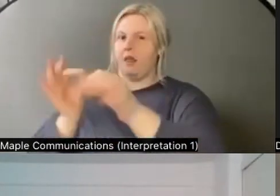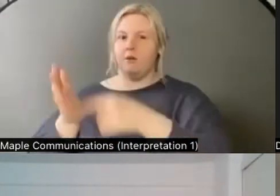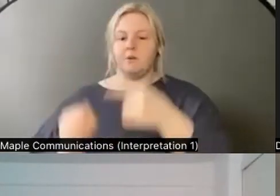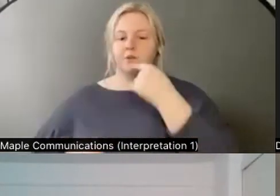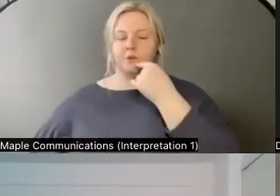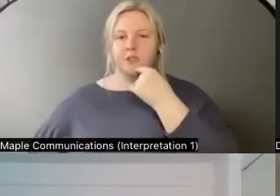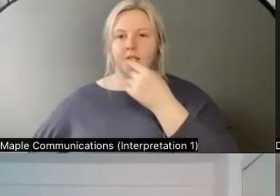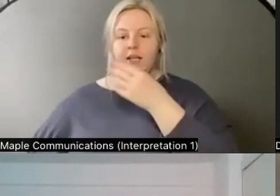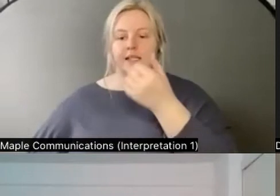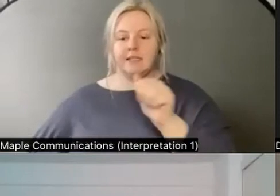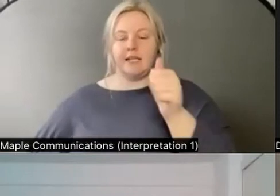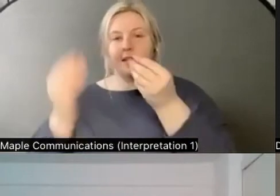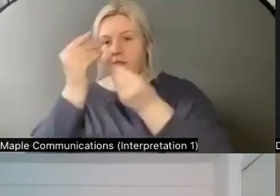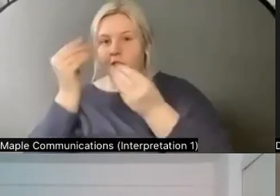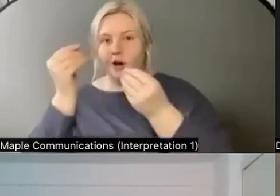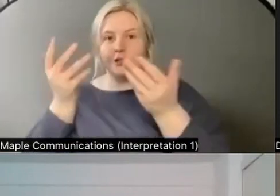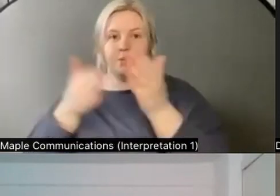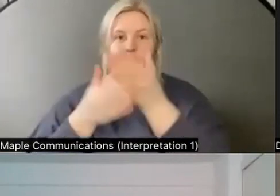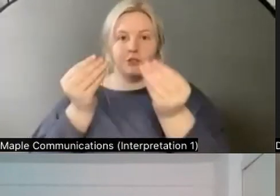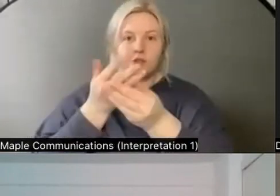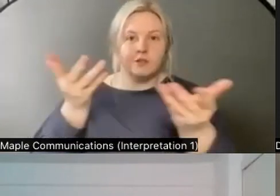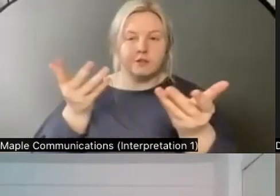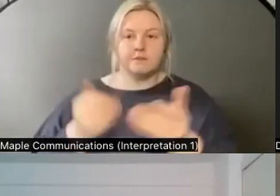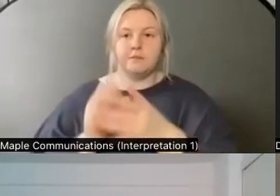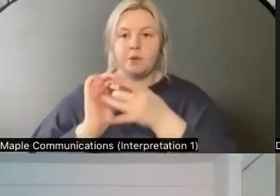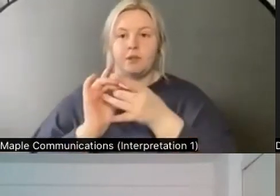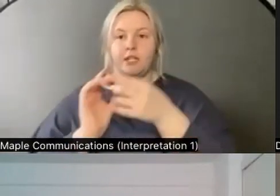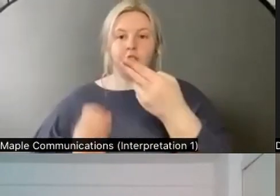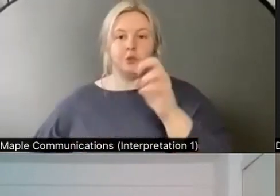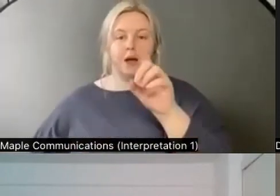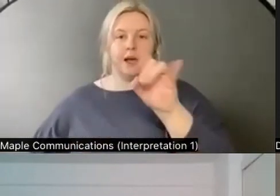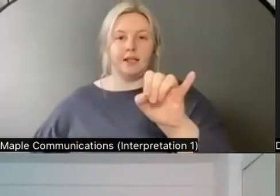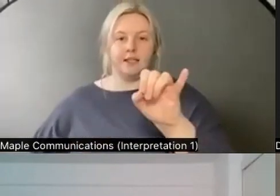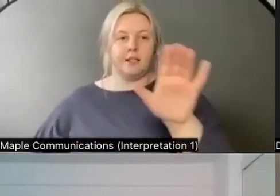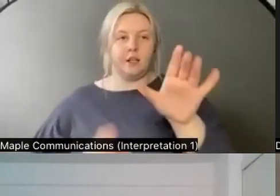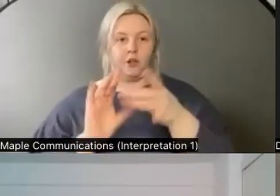you want to share at this moment about Heidi's statement.